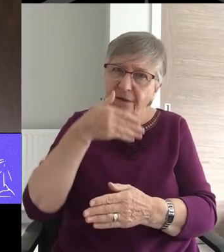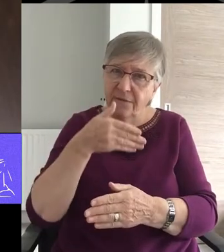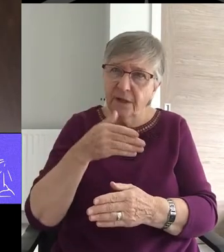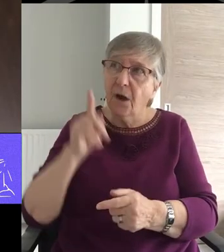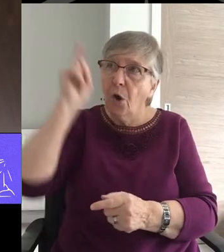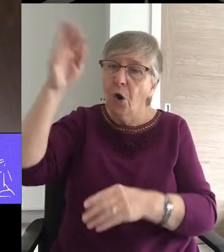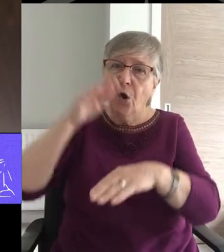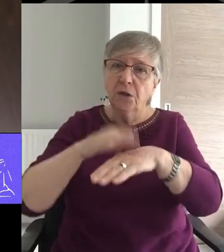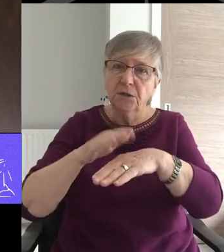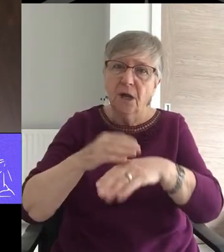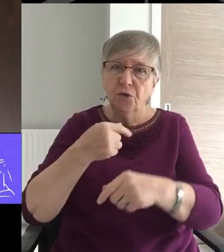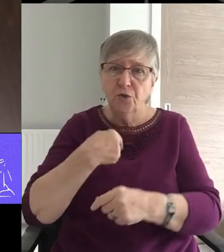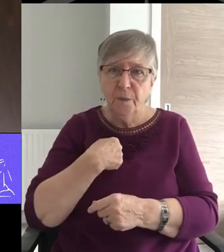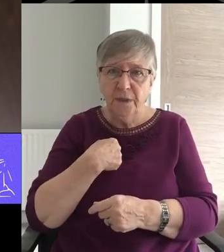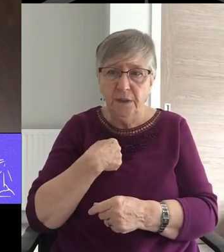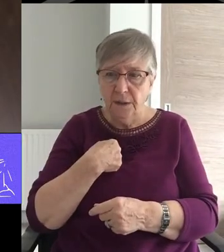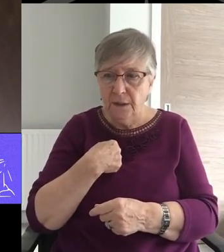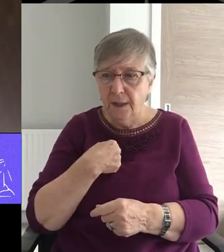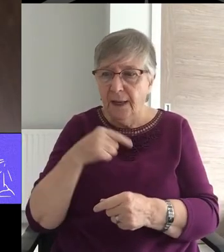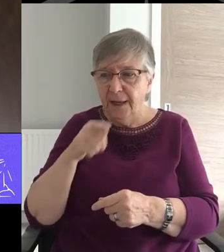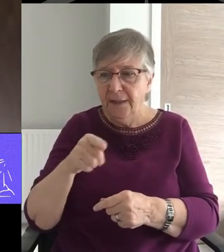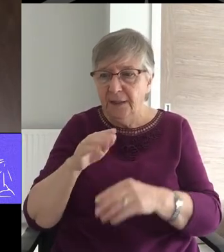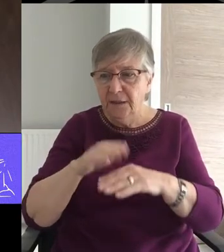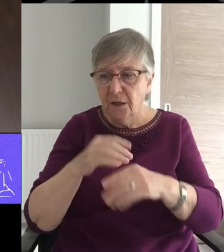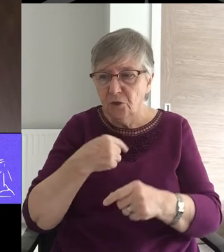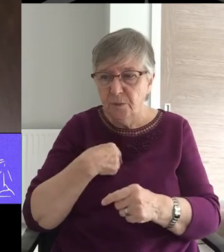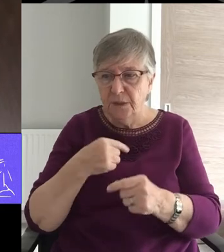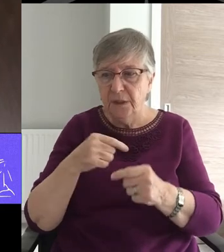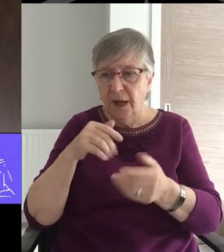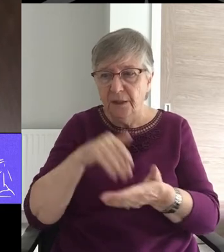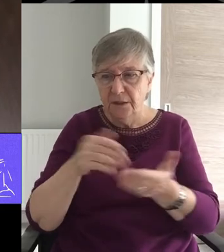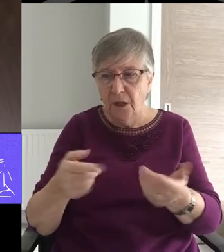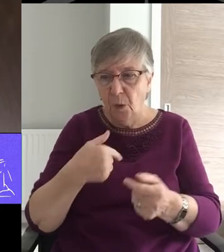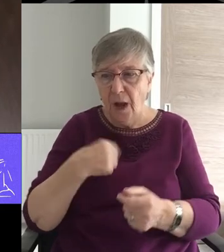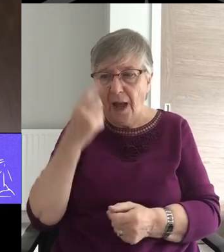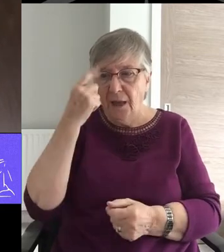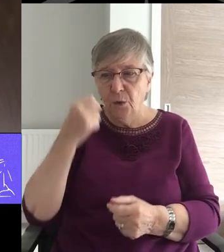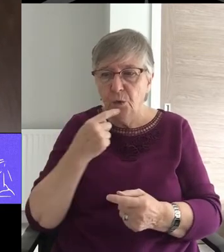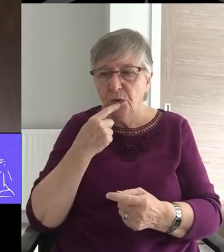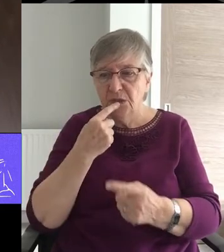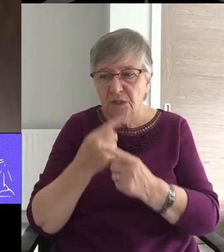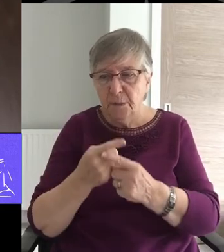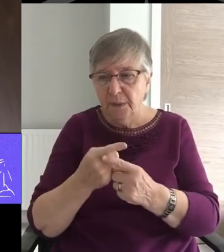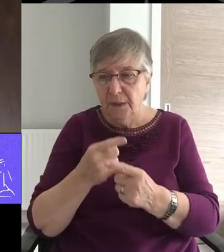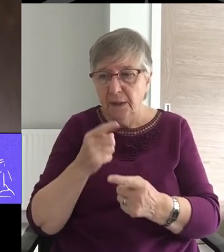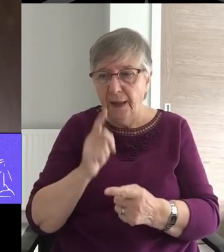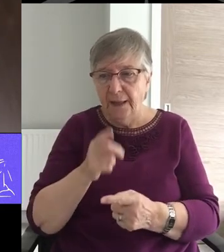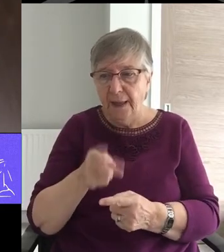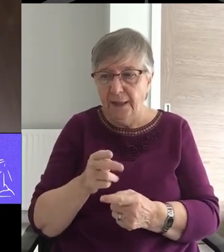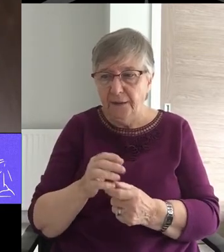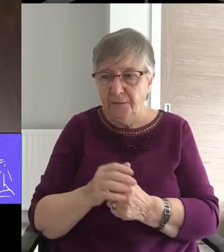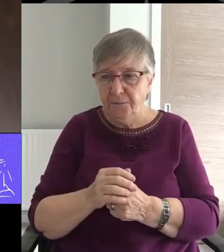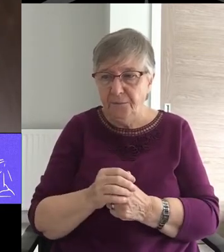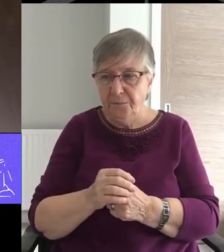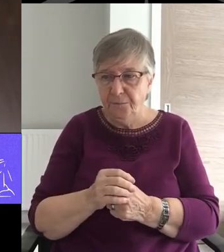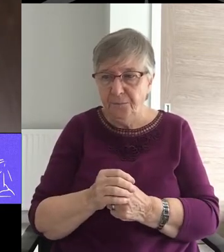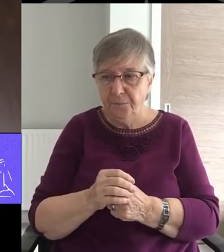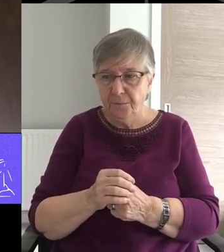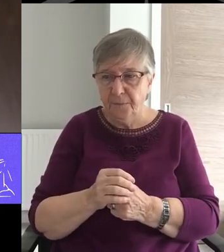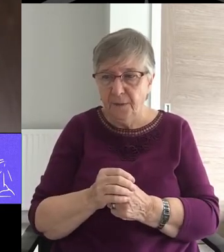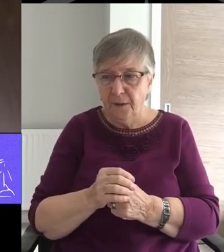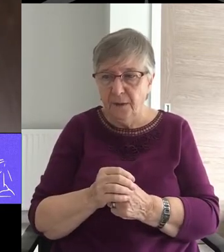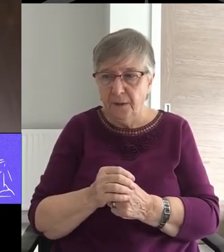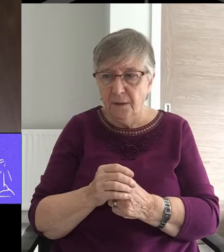on me, and he opened my mouth before the man came to me in the morning. So my mouth was opened, and I